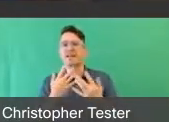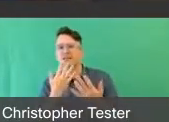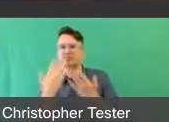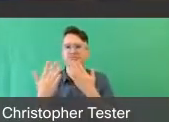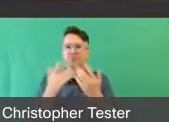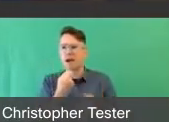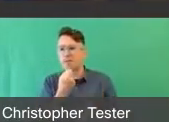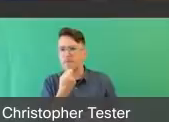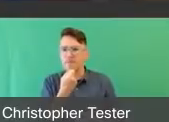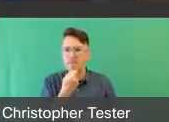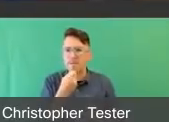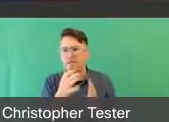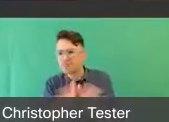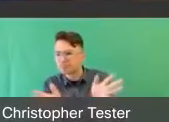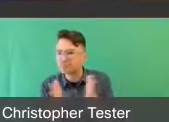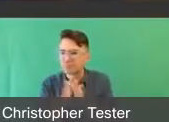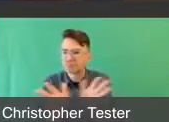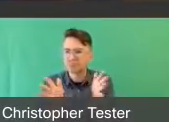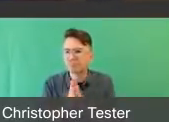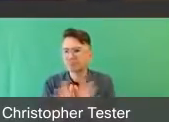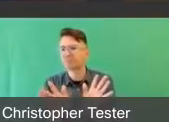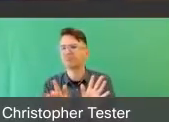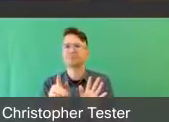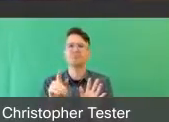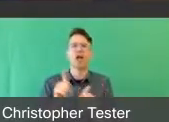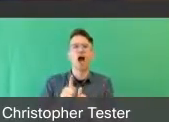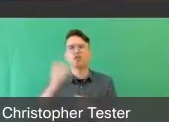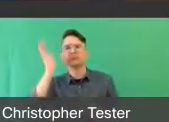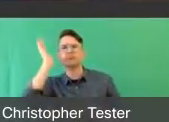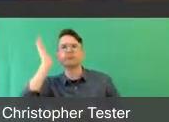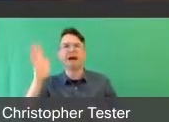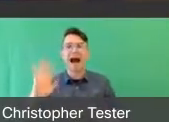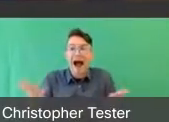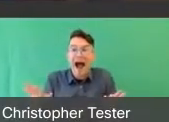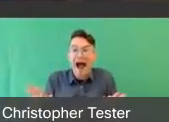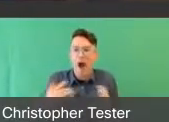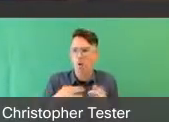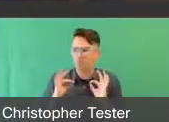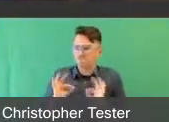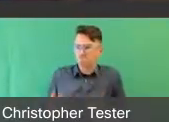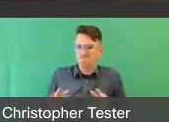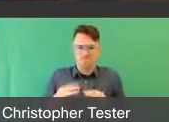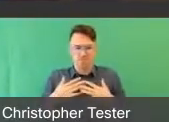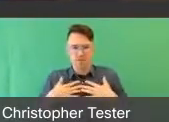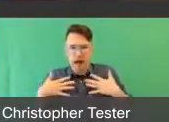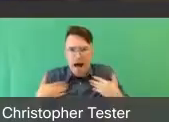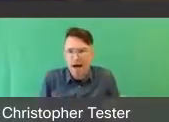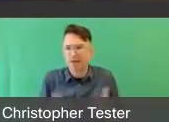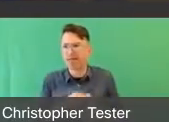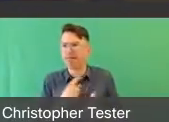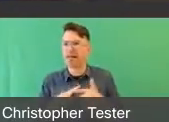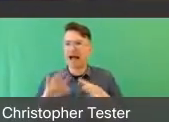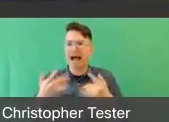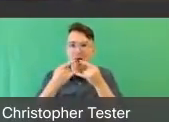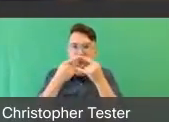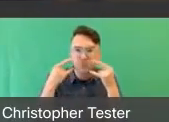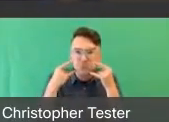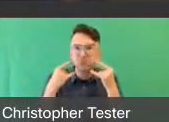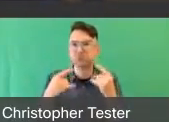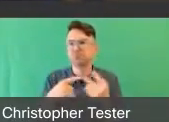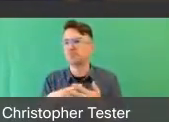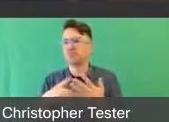of hashtag coping with COVID series. It's very important that we all engage. So thank you,